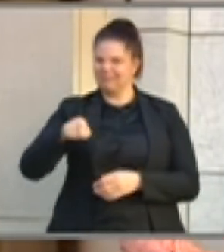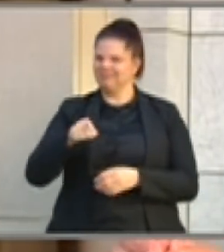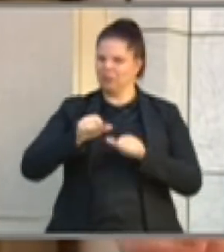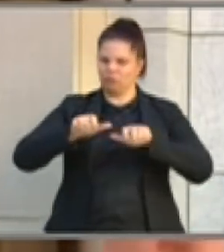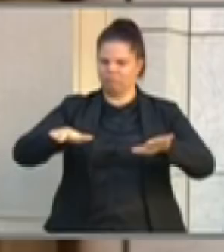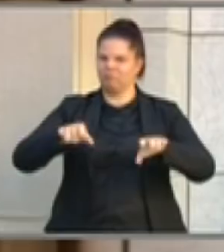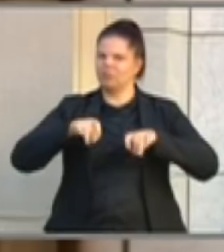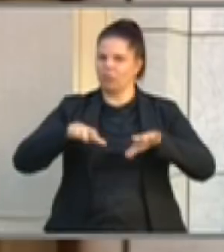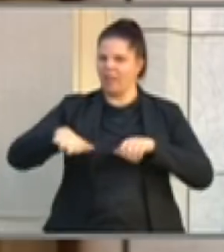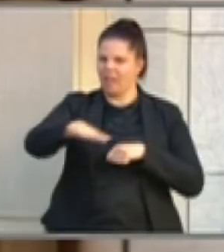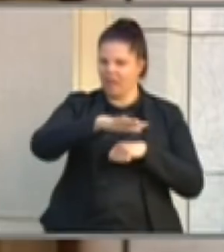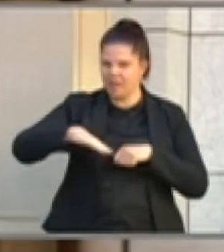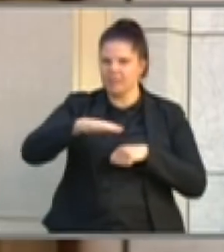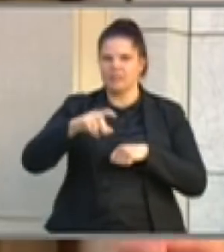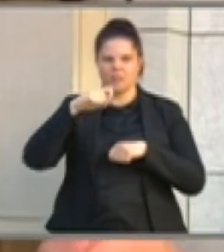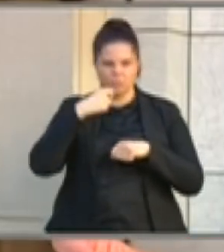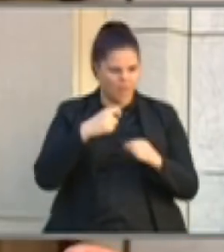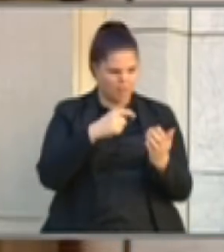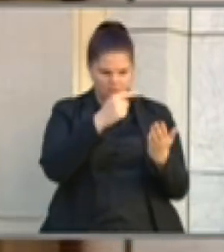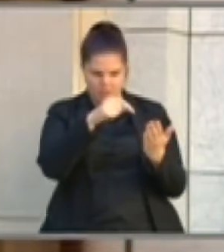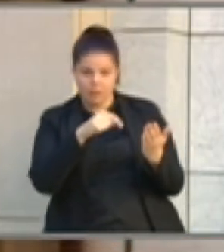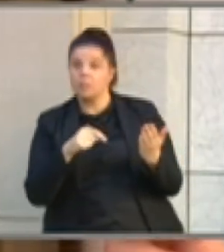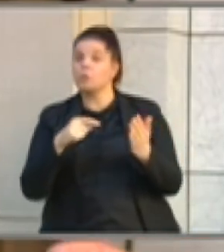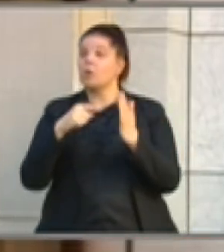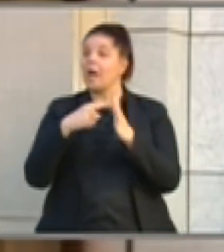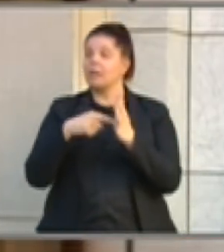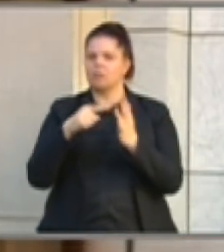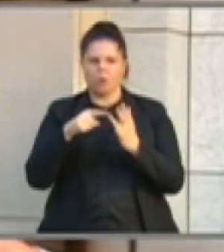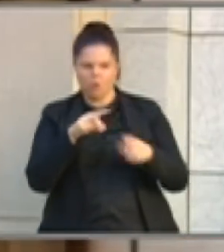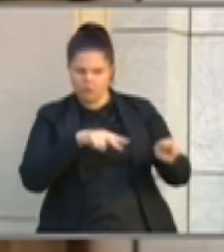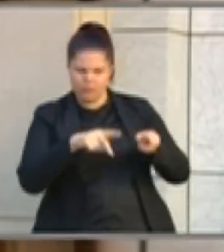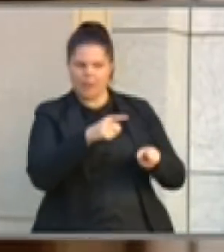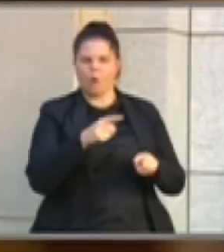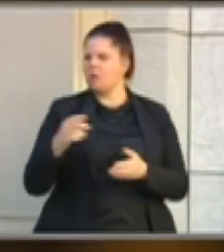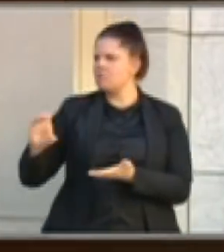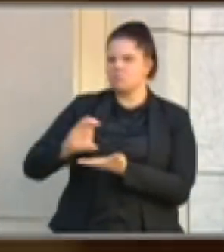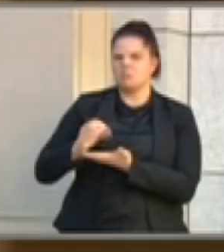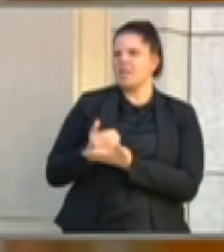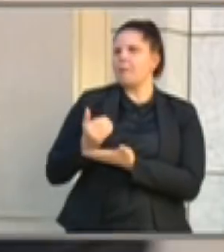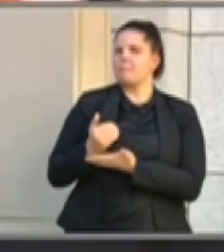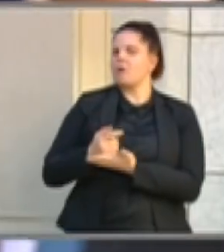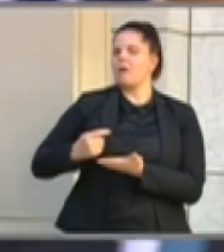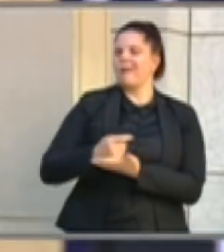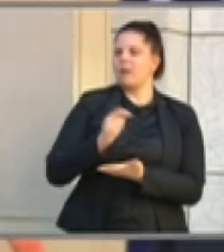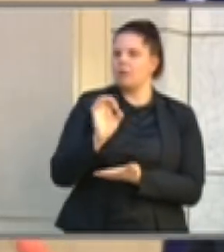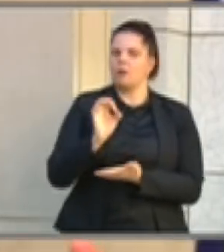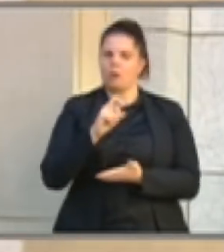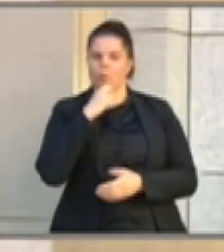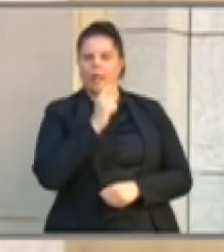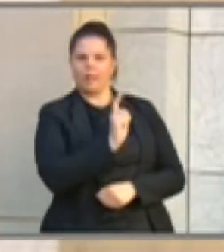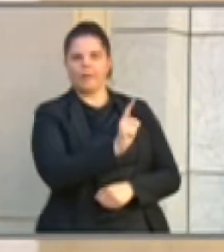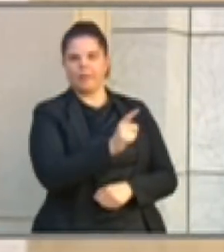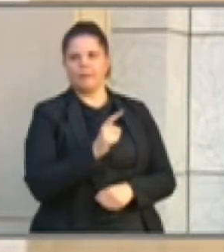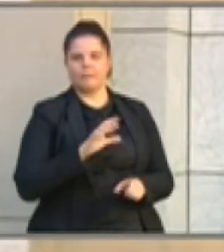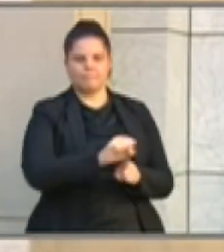in place for the tax office to be able to ping those who are not doing the right thing. But Josh, did you want to add to that? Well, just thanks, Prime Minister. There's a legal obligation